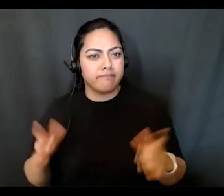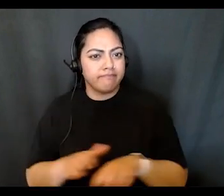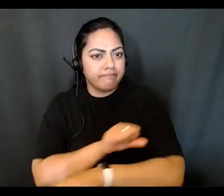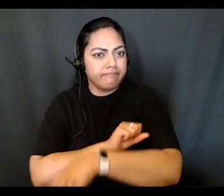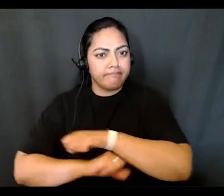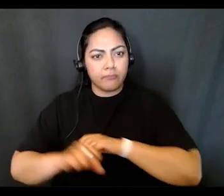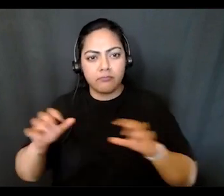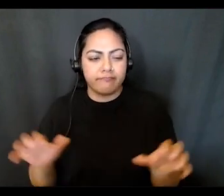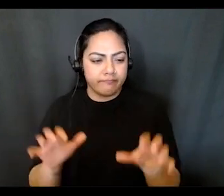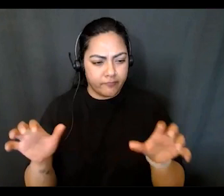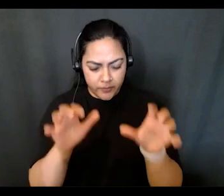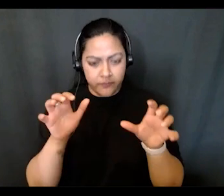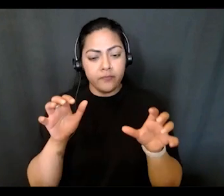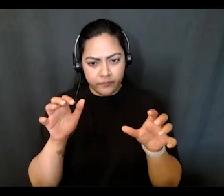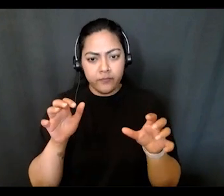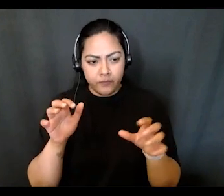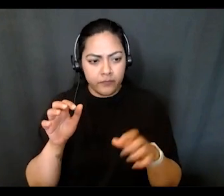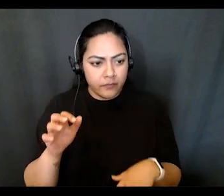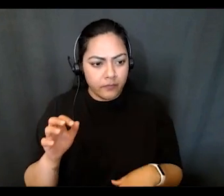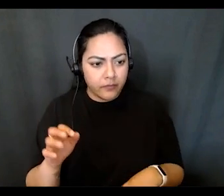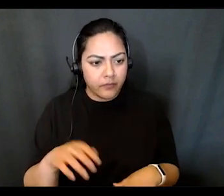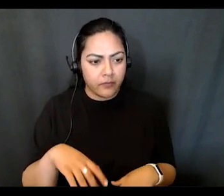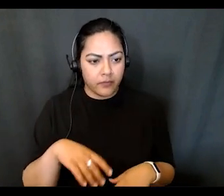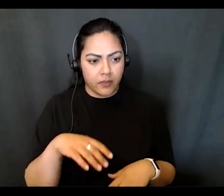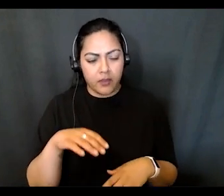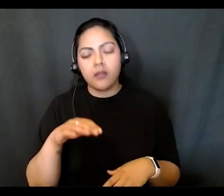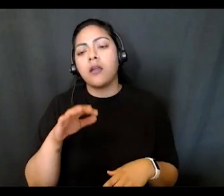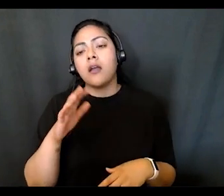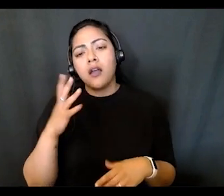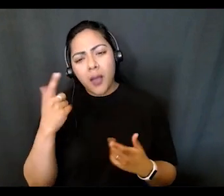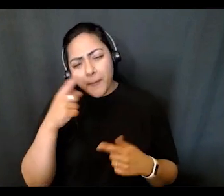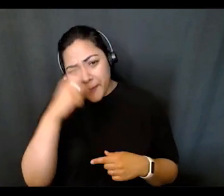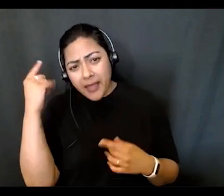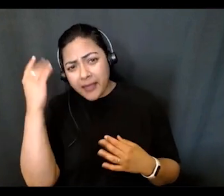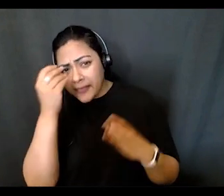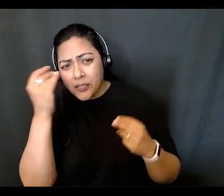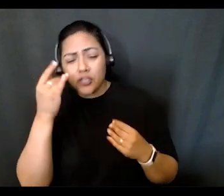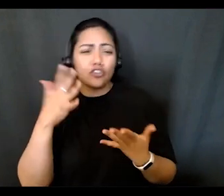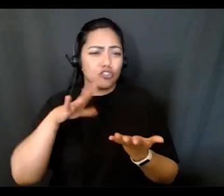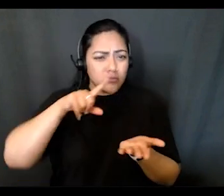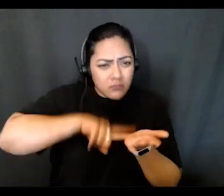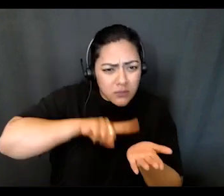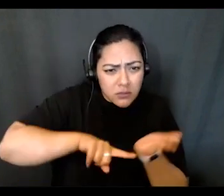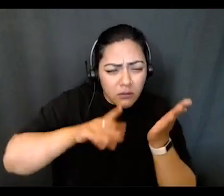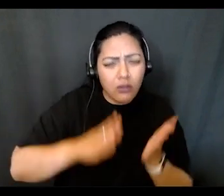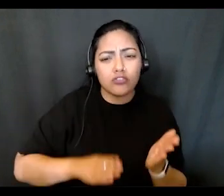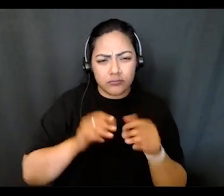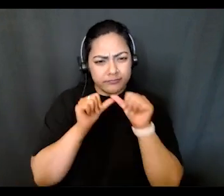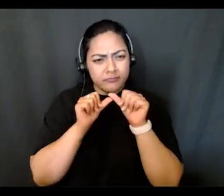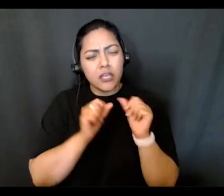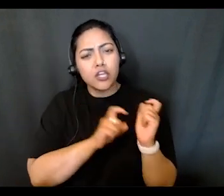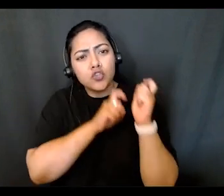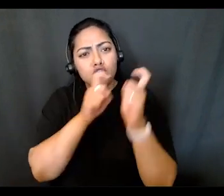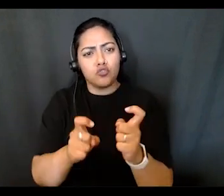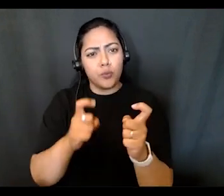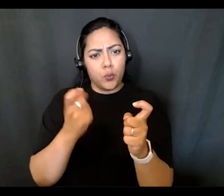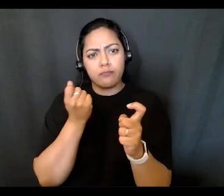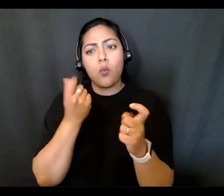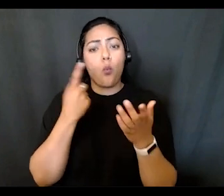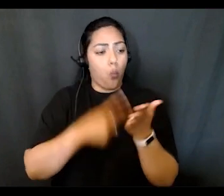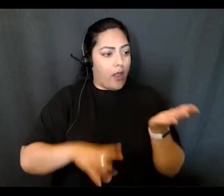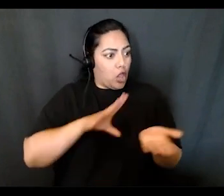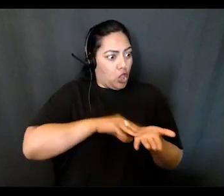with and knowledgeable about the ways in which Black thinkers and scholars have contributed to our understanding not only of Black health